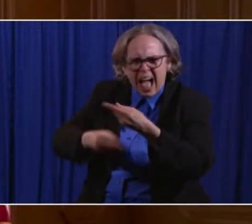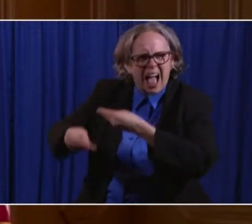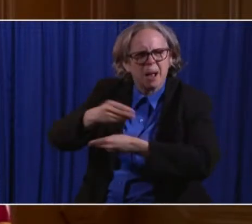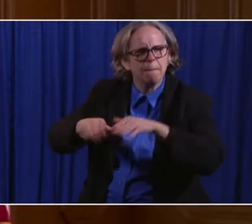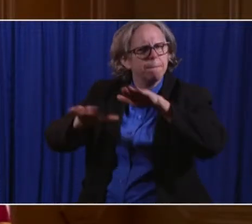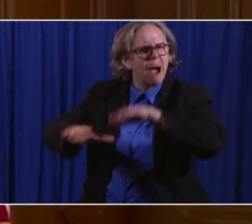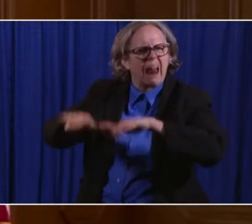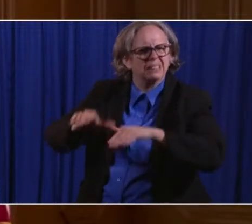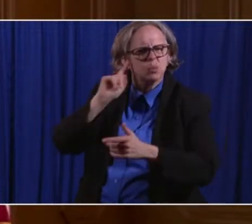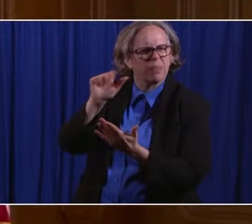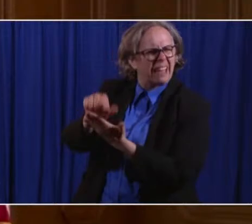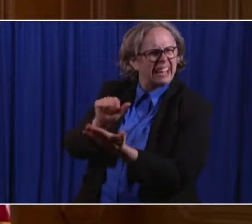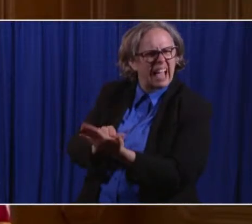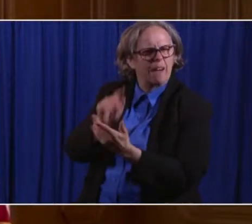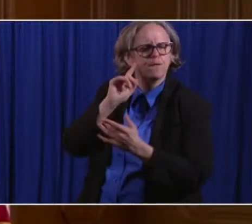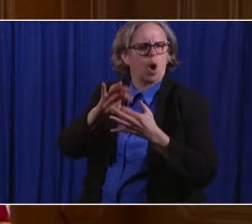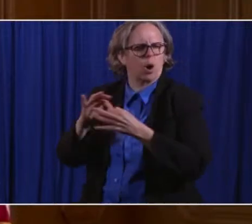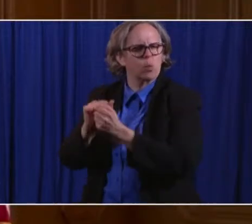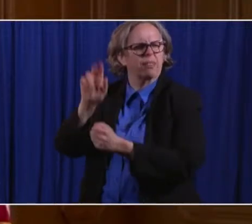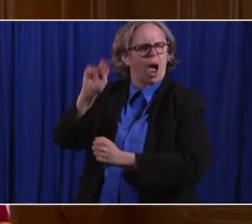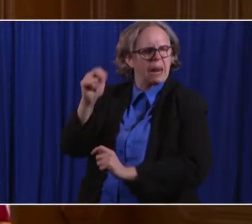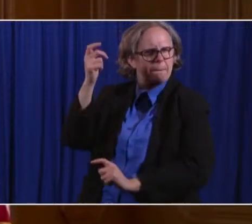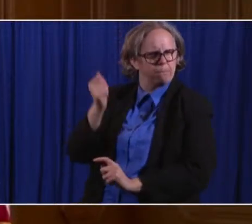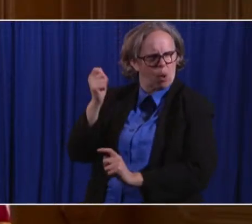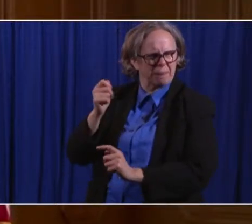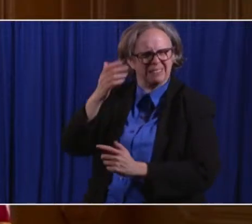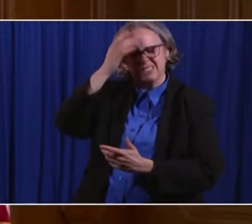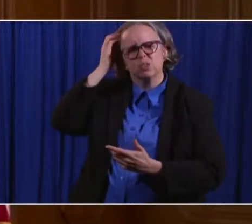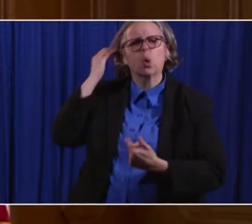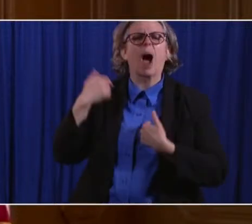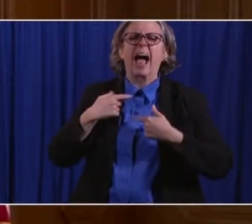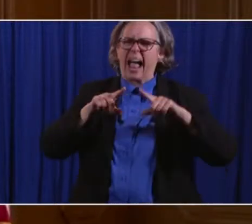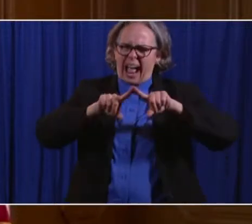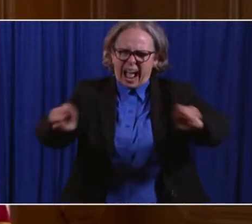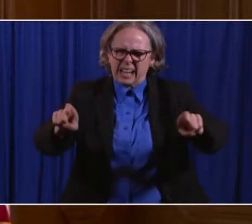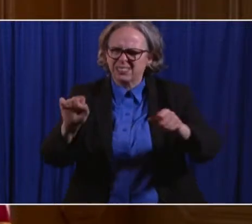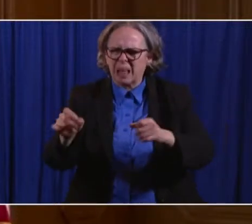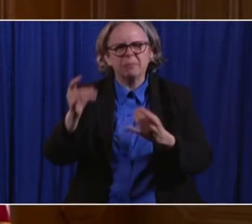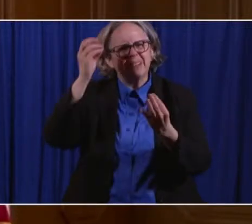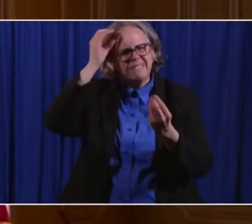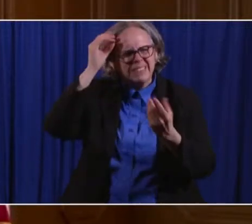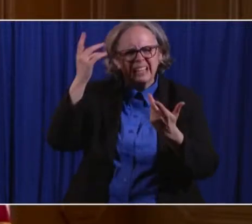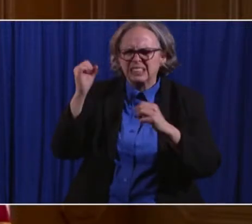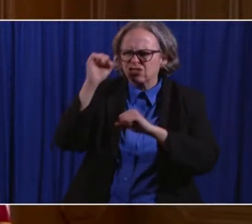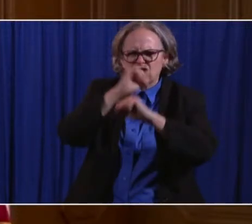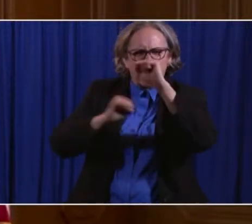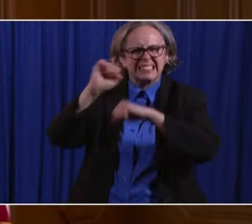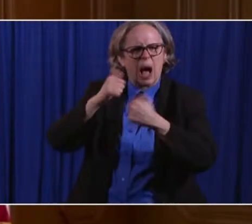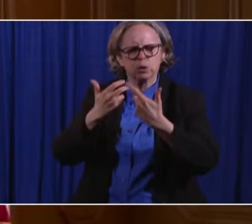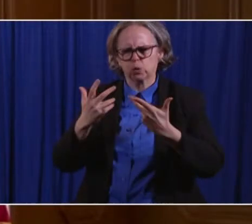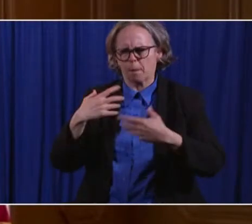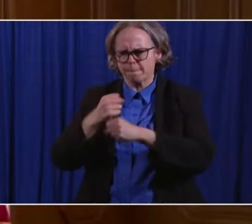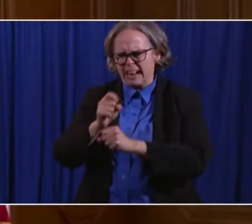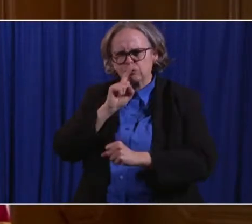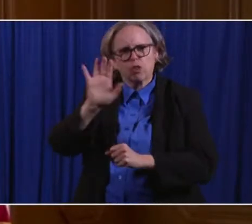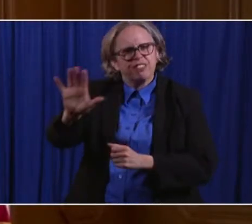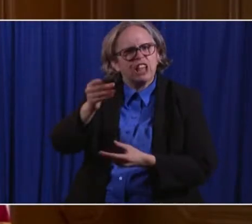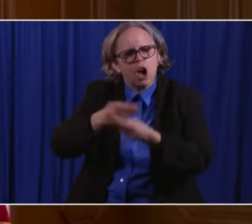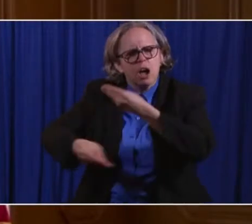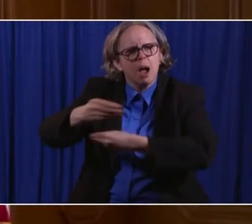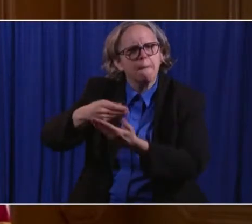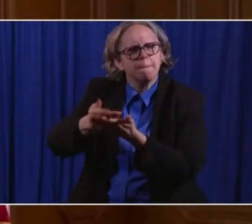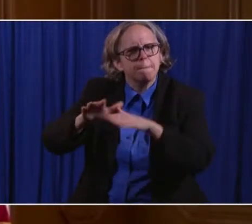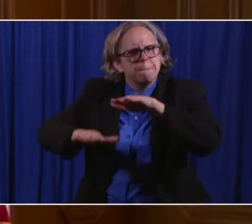on and to try to come up with a solution. It really is in the best interest of everyone if this can be